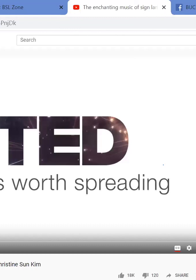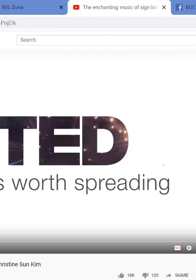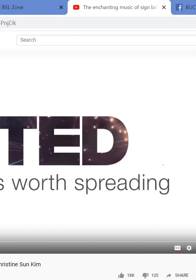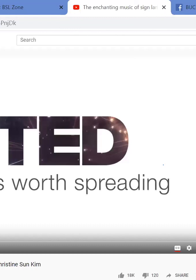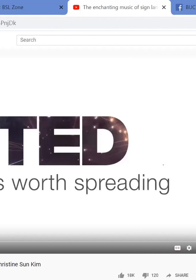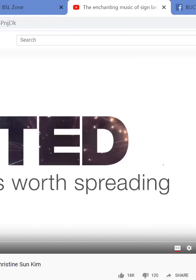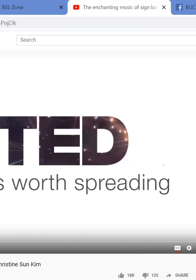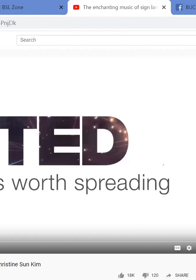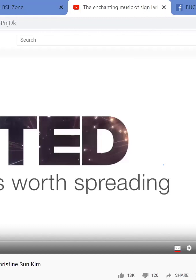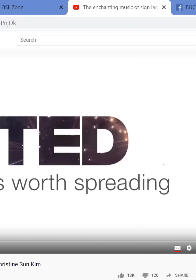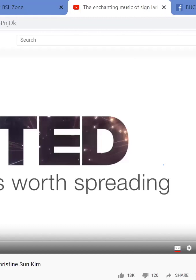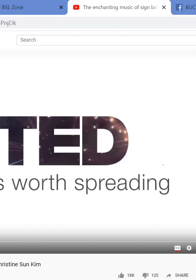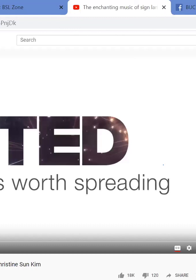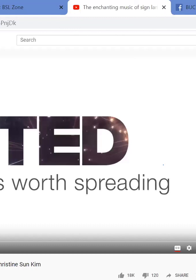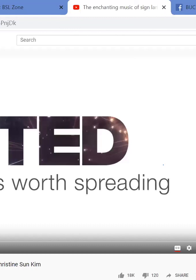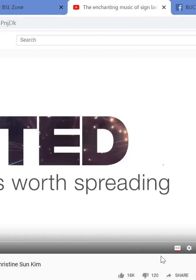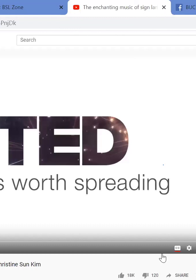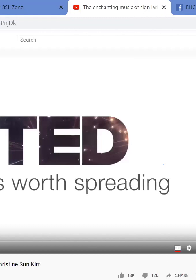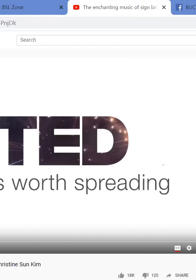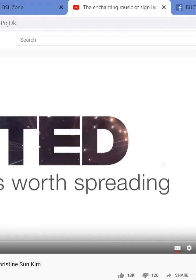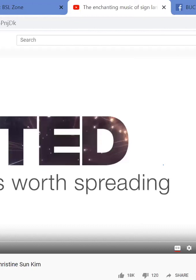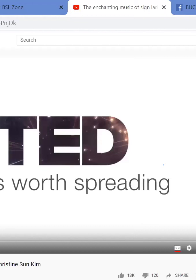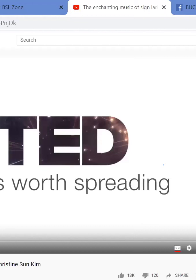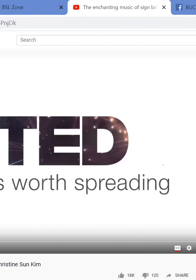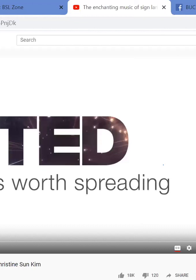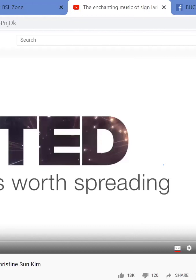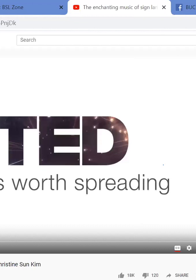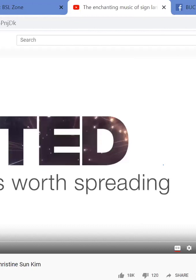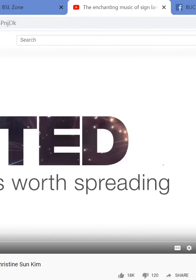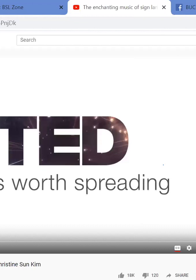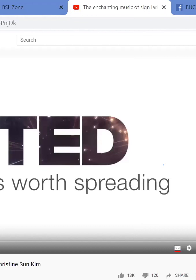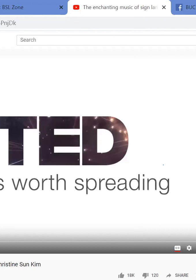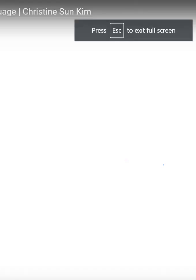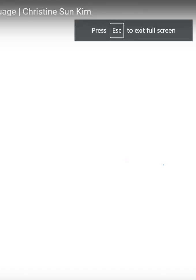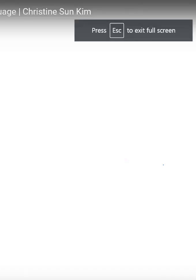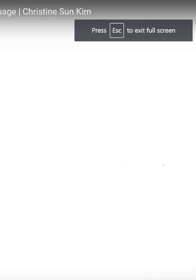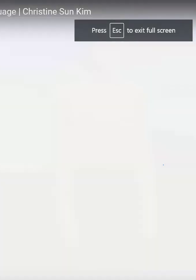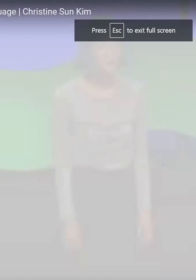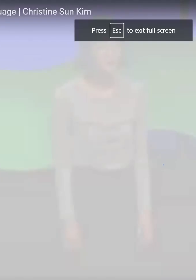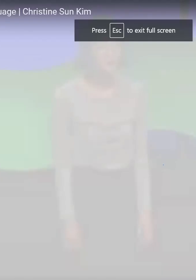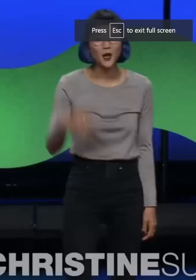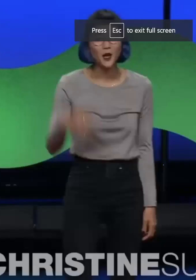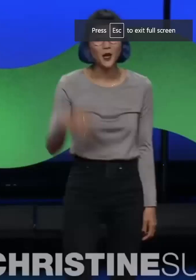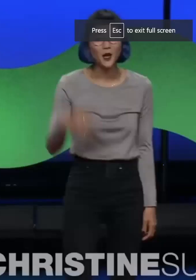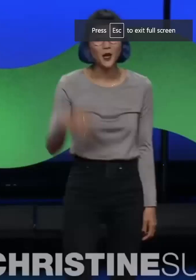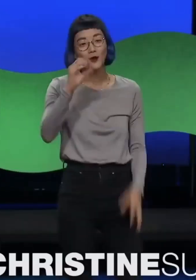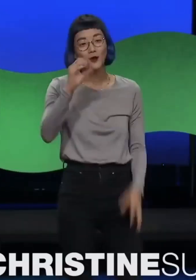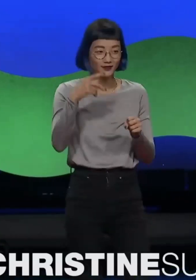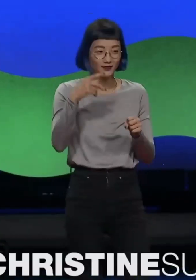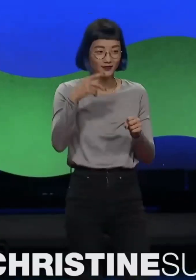sign language. At some point, I might be able just to advance it a little bit, but it's... All right.